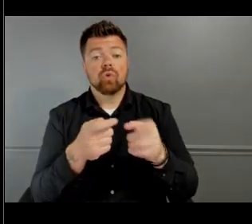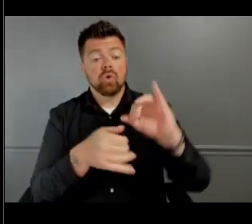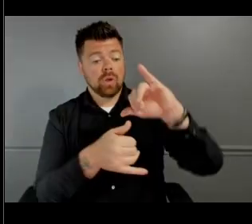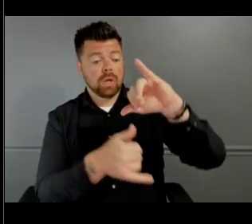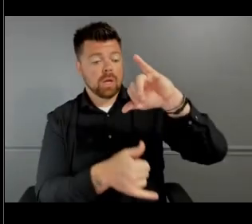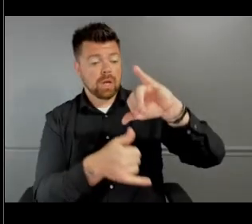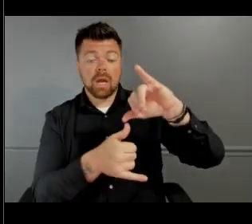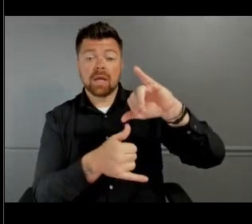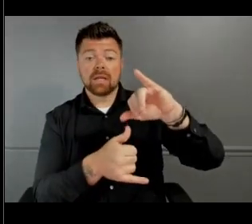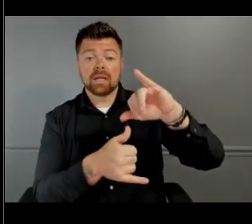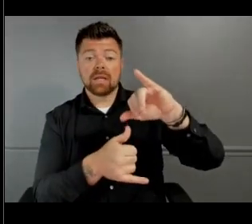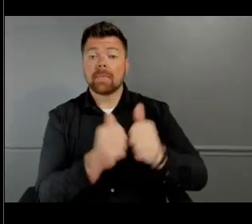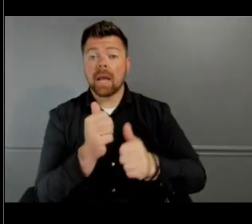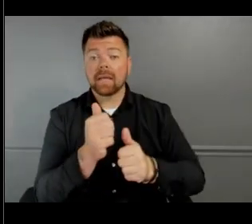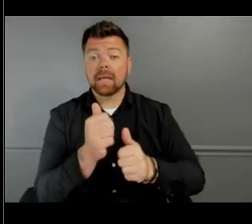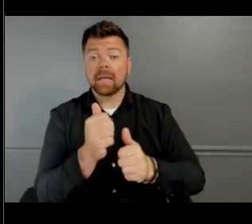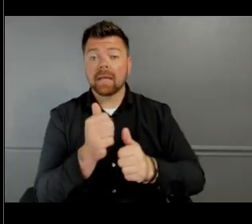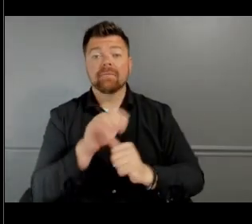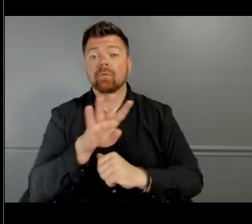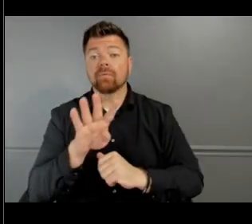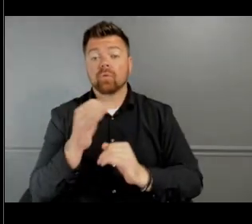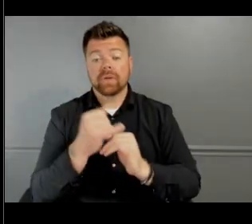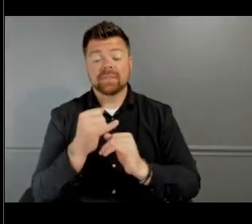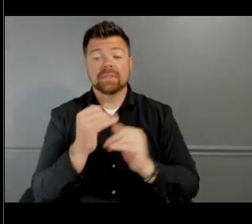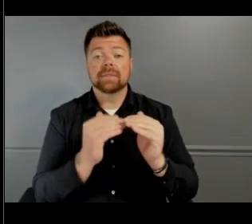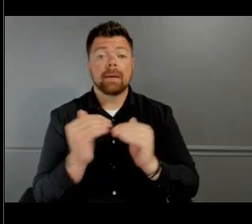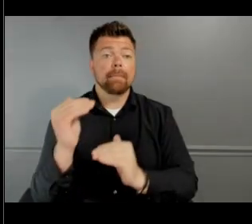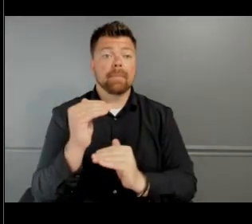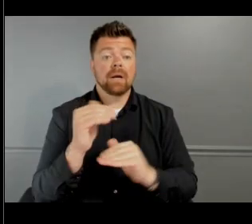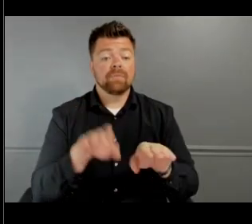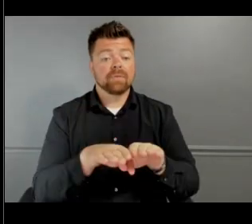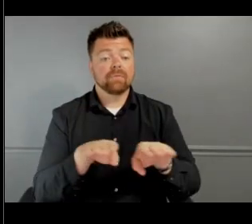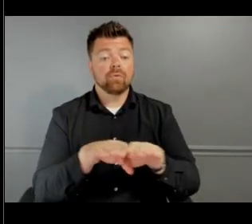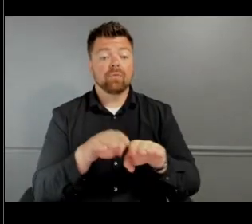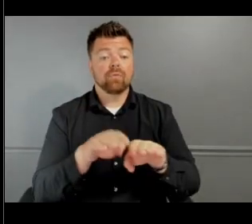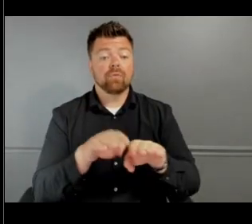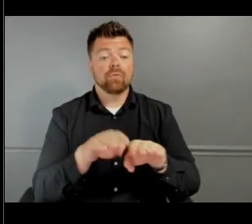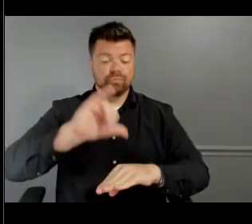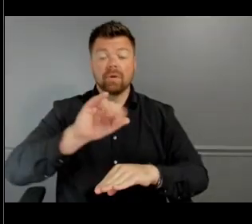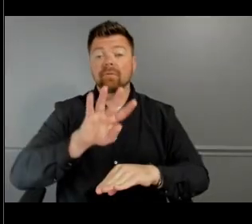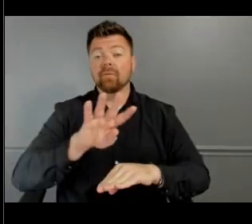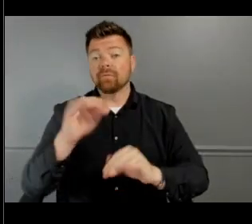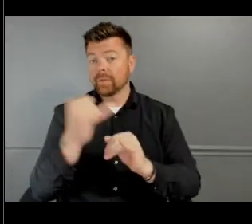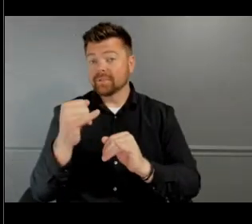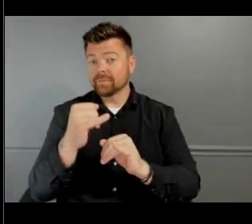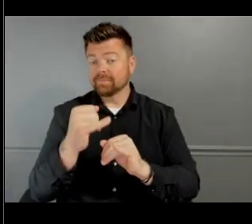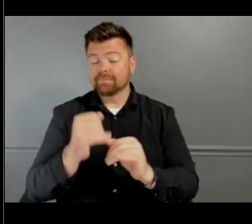maximum of 44 inches above the finished floor.